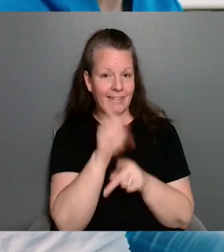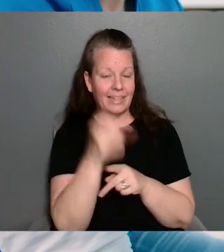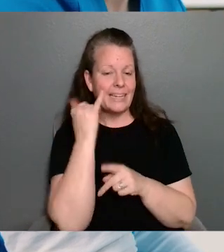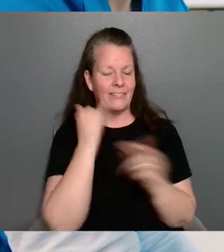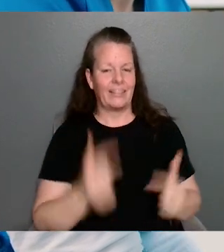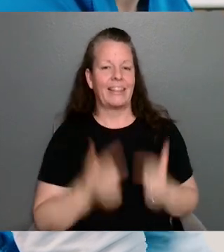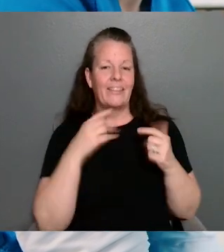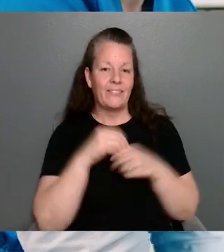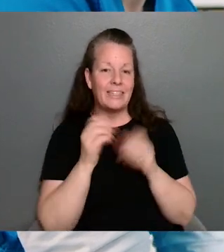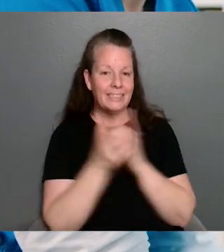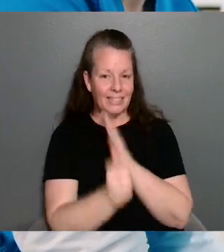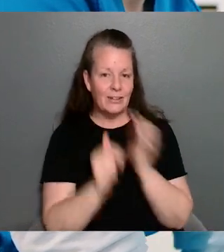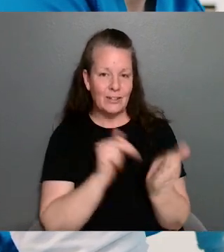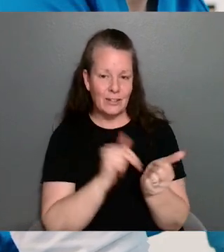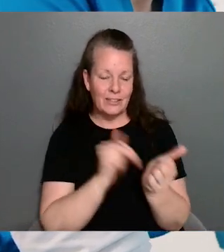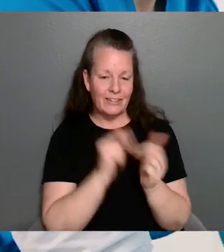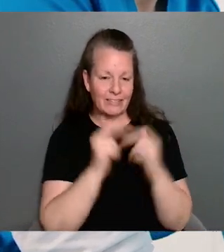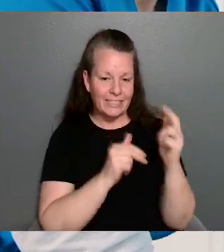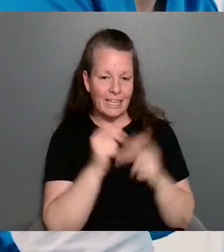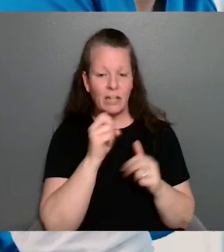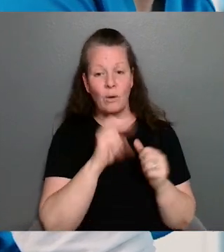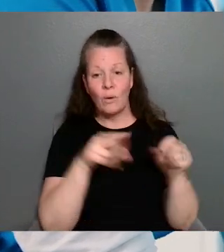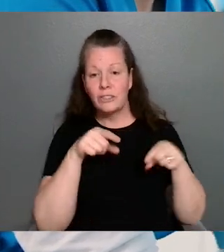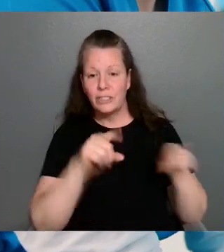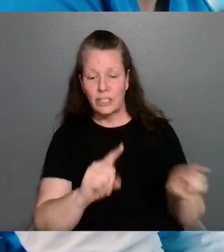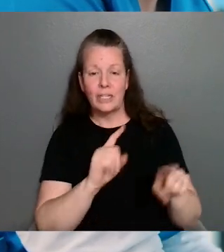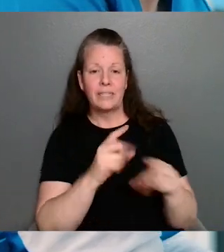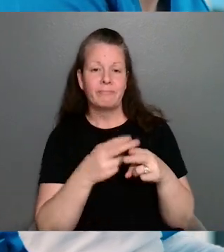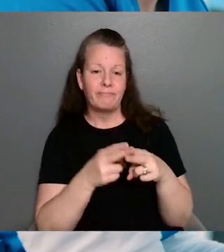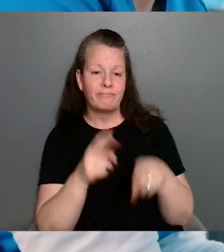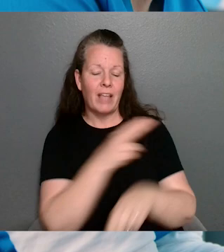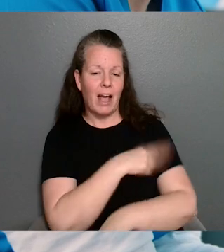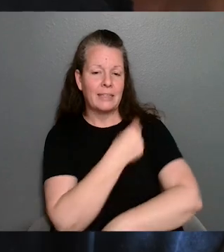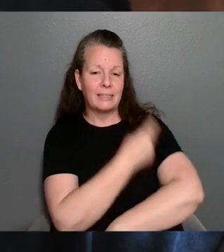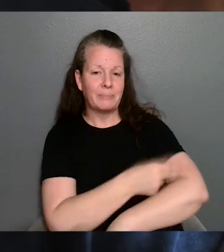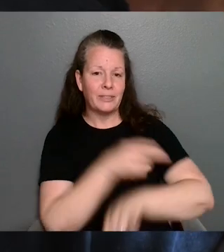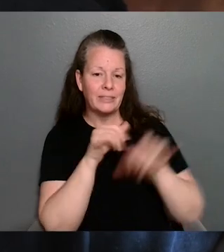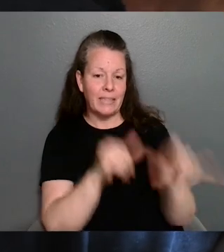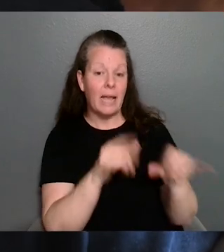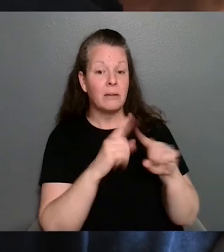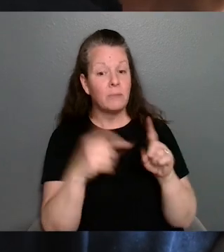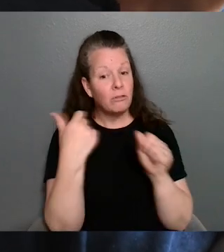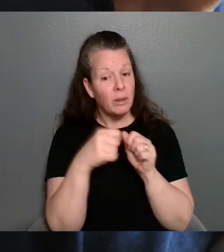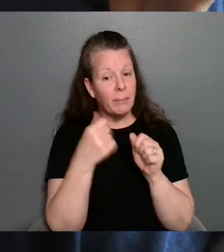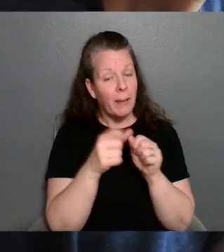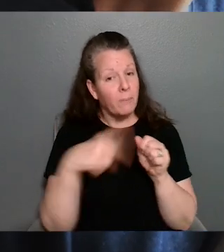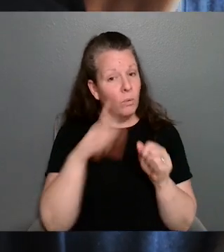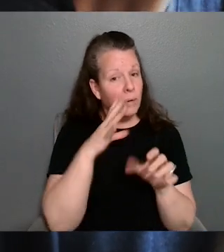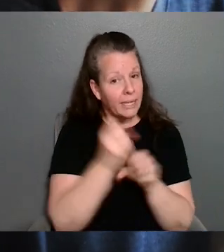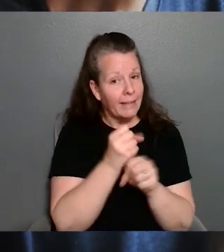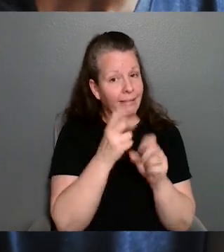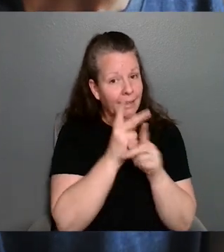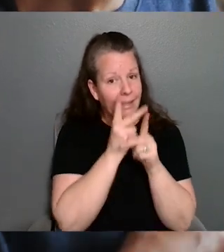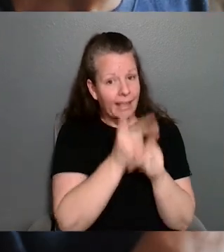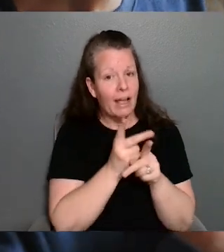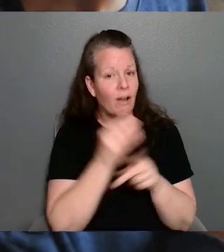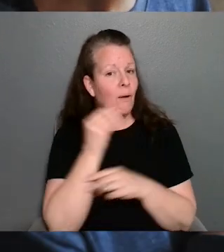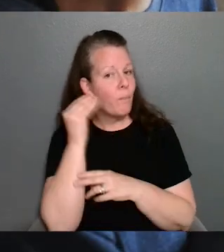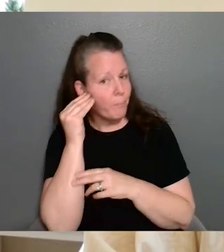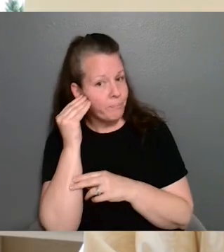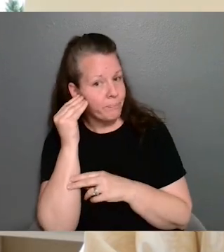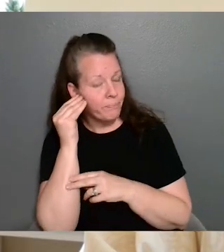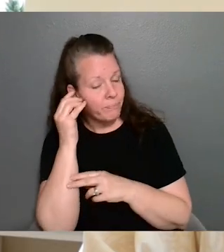would need if they lived in a skilled nursing facility or during acute hospital stay, but remember, they would receive this care at